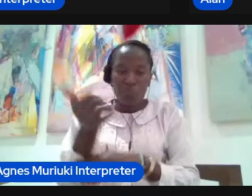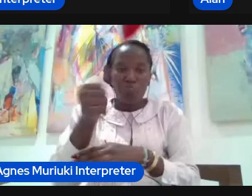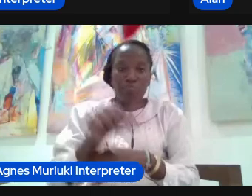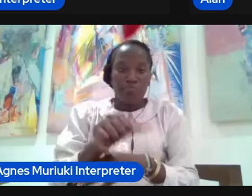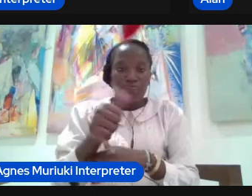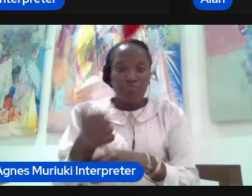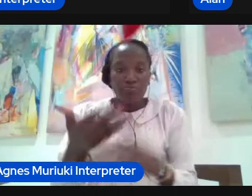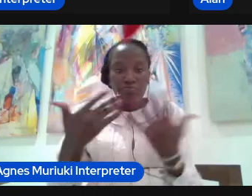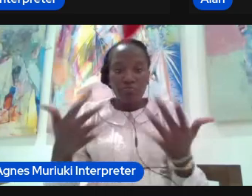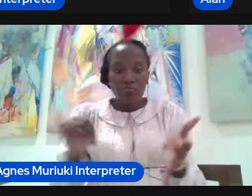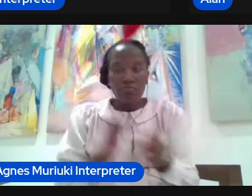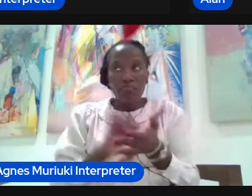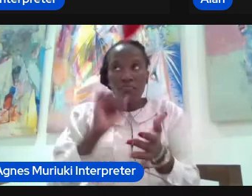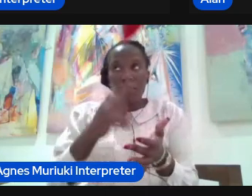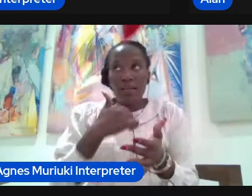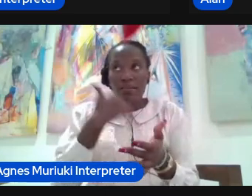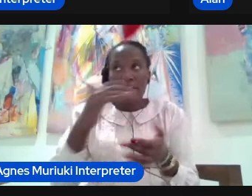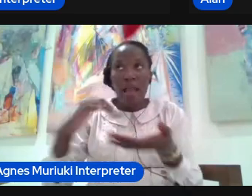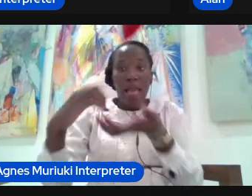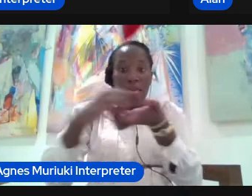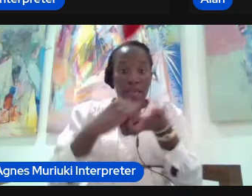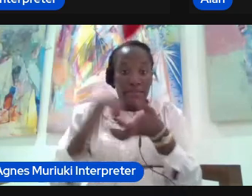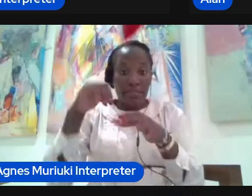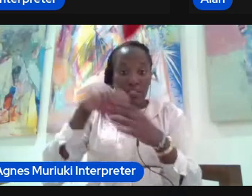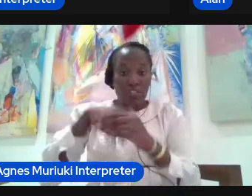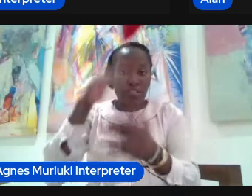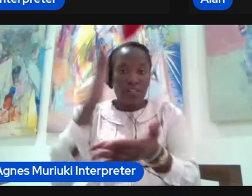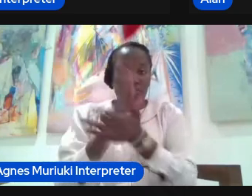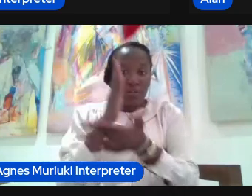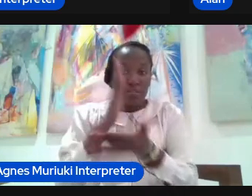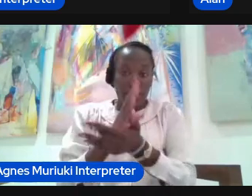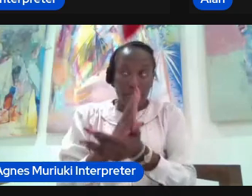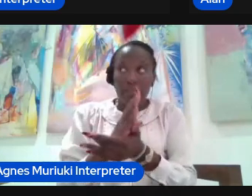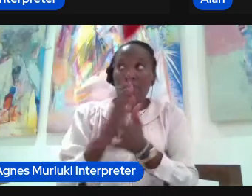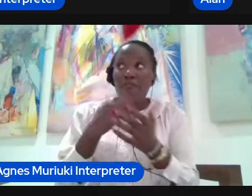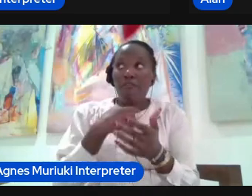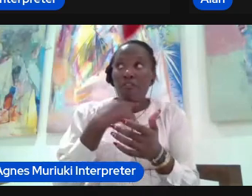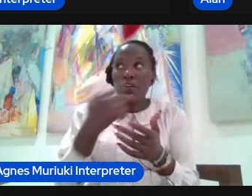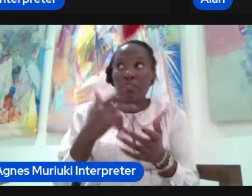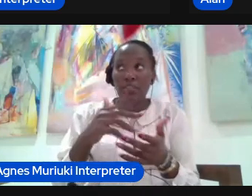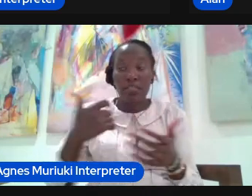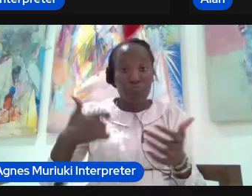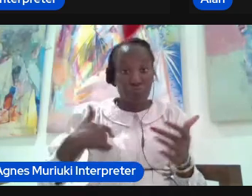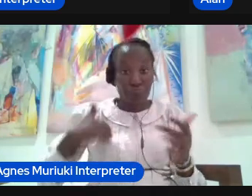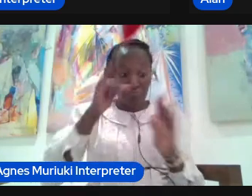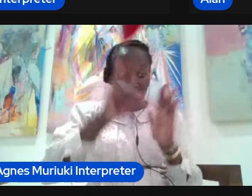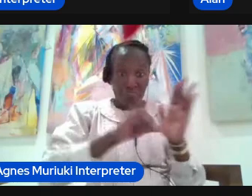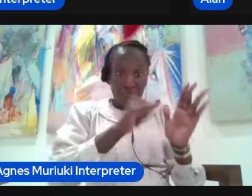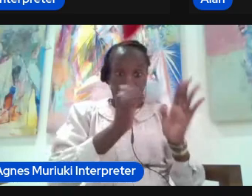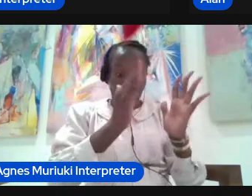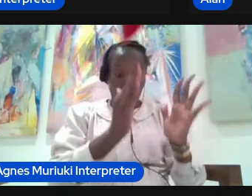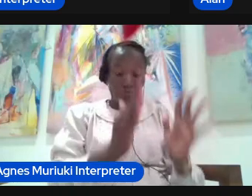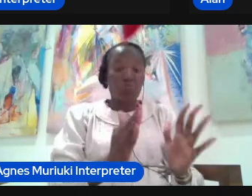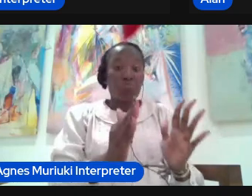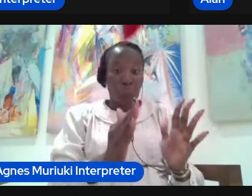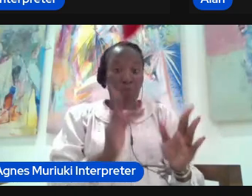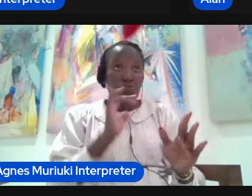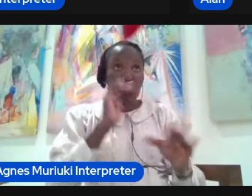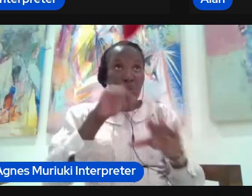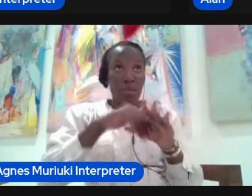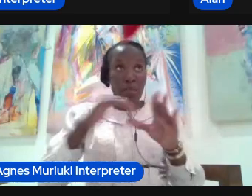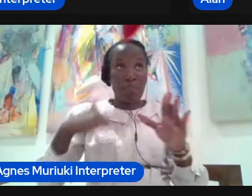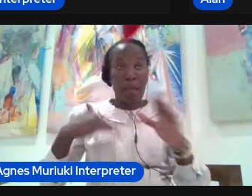that I would say is I engage in real voices. I'm also a YouTuber. So in my podcast, in my stories